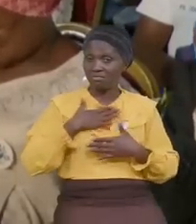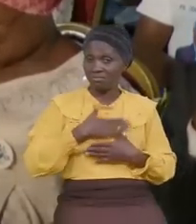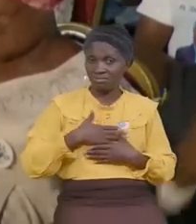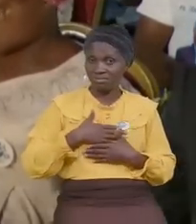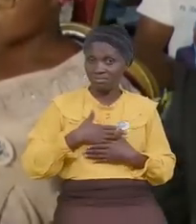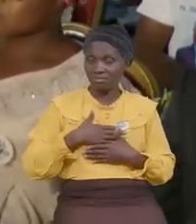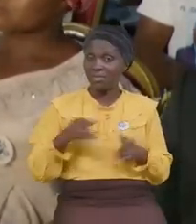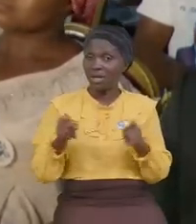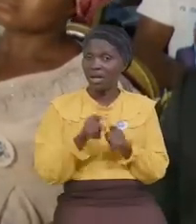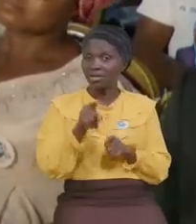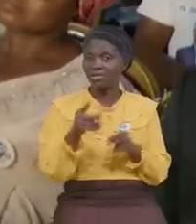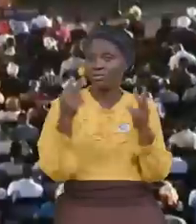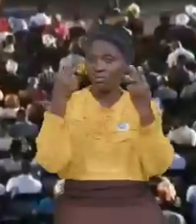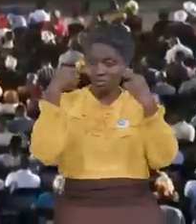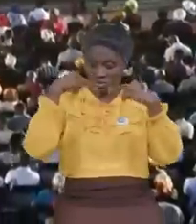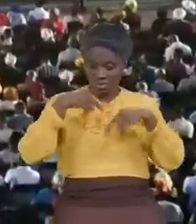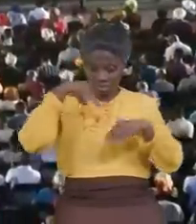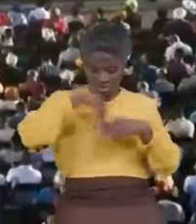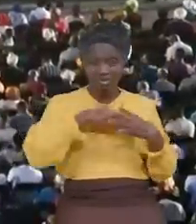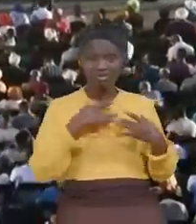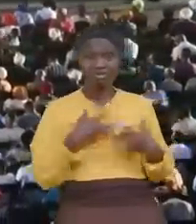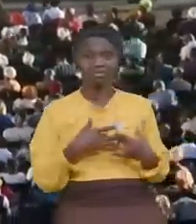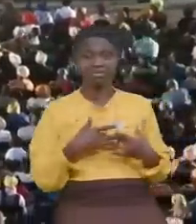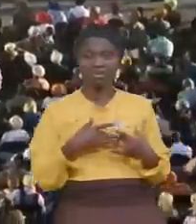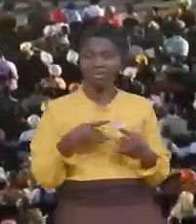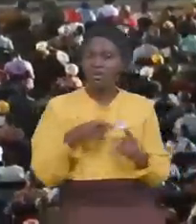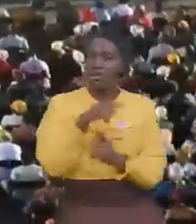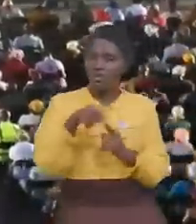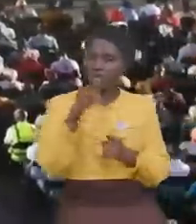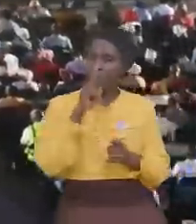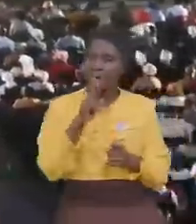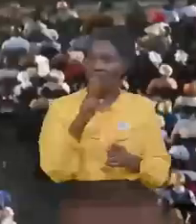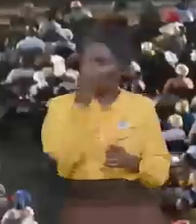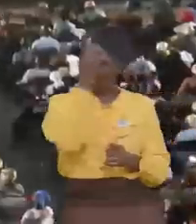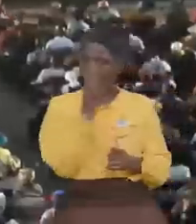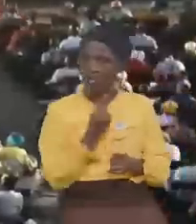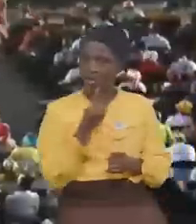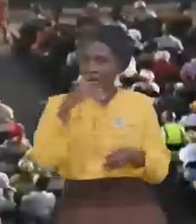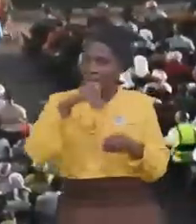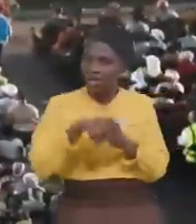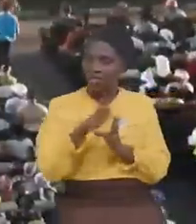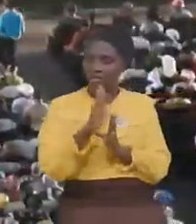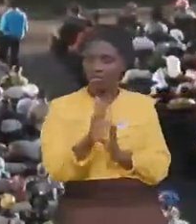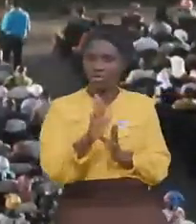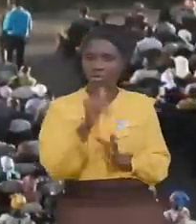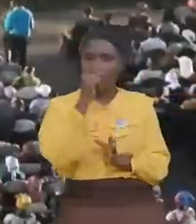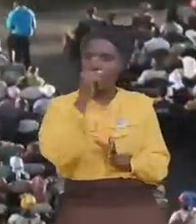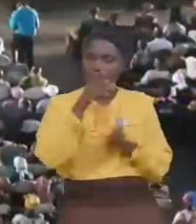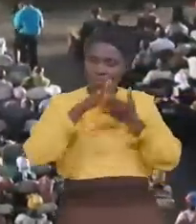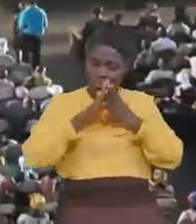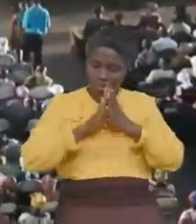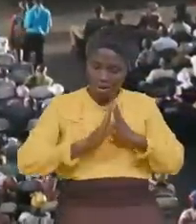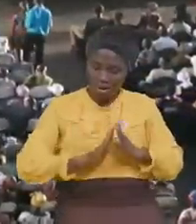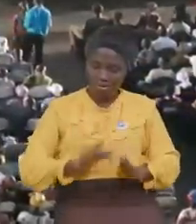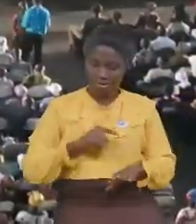as you look inwards, when you are by yourself in your sober moment,